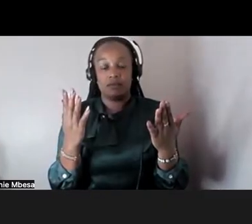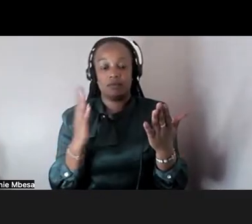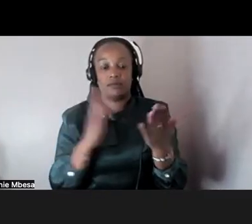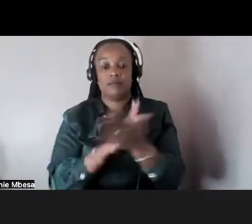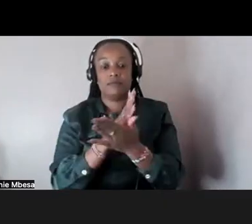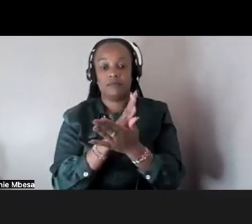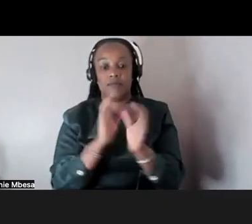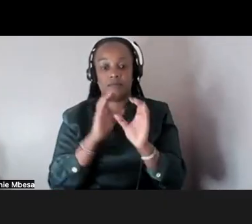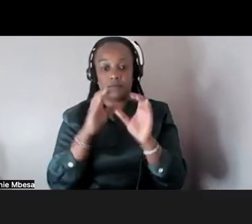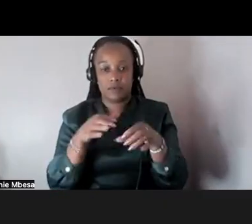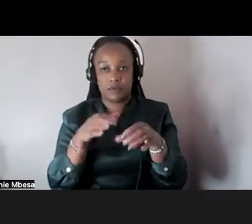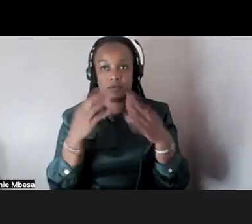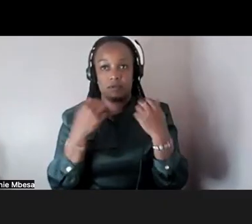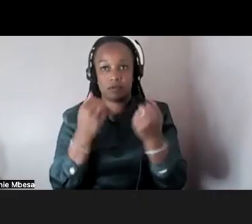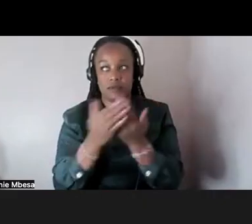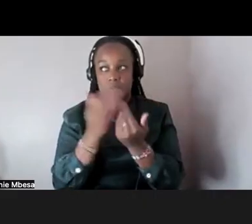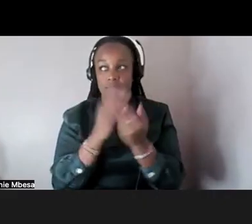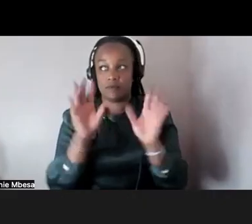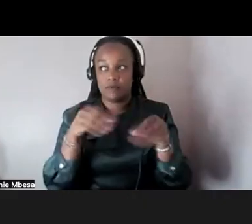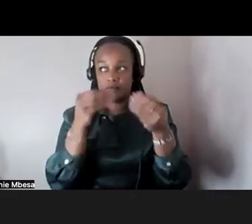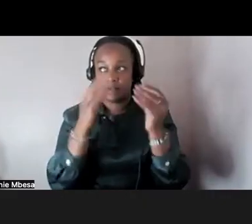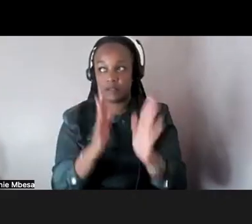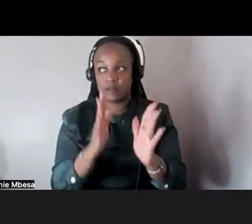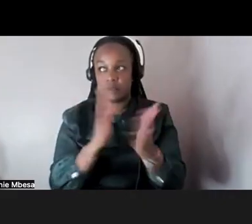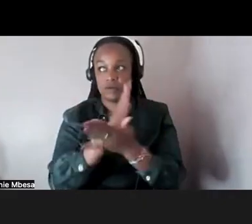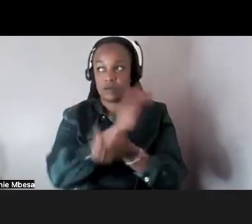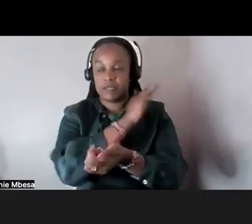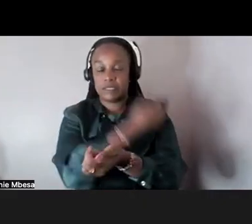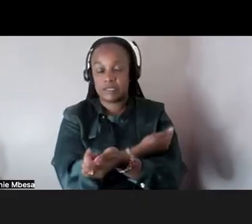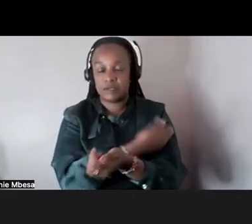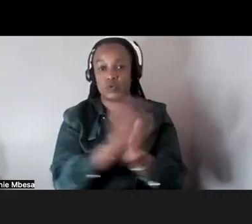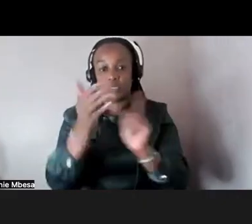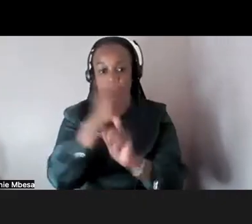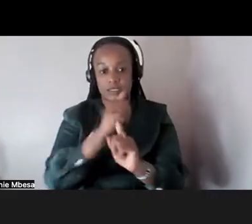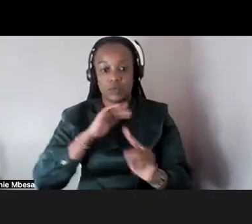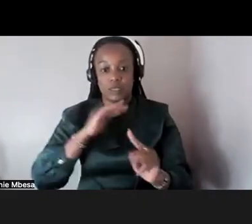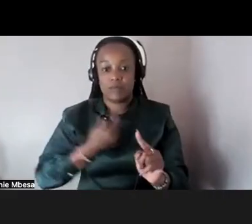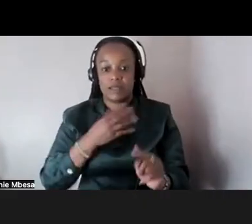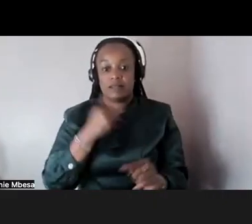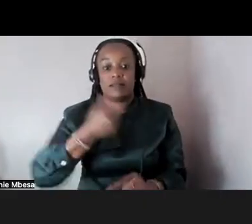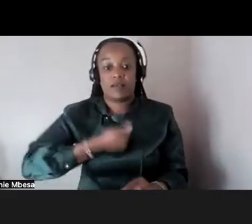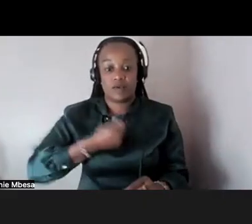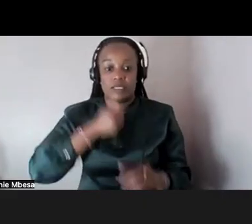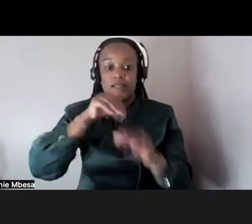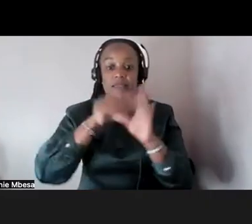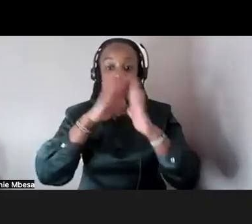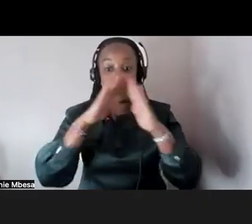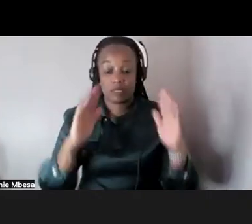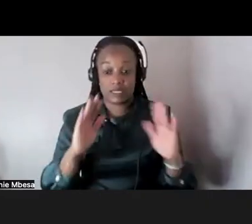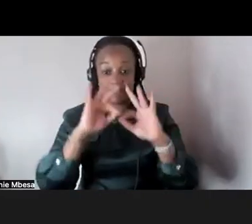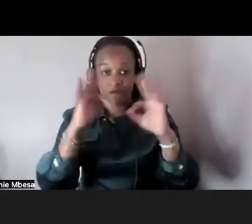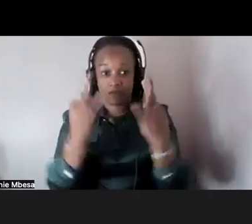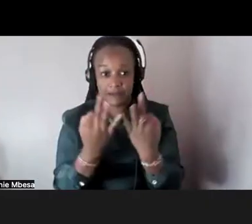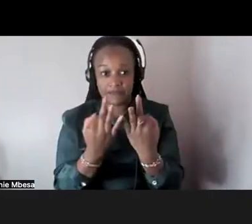their capacity so that they can be able to reach women and girls in their households, but also girls and boys in